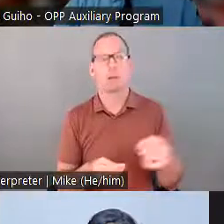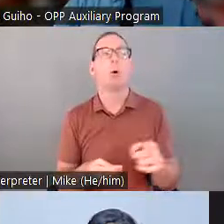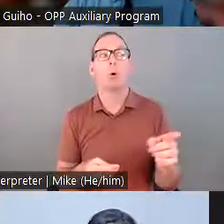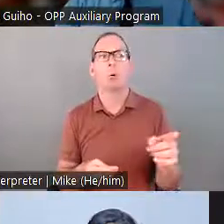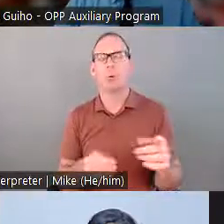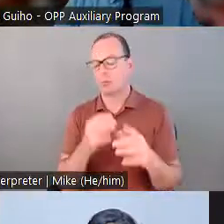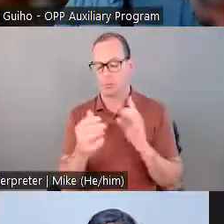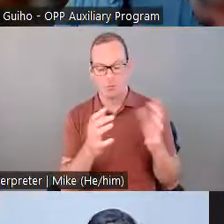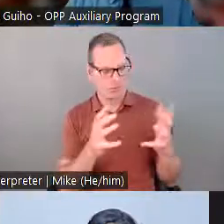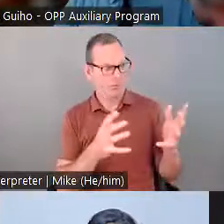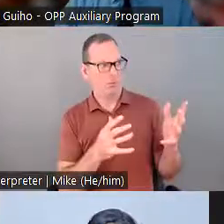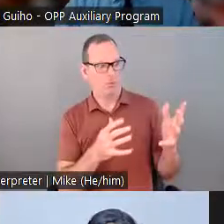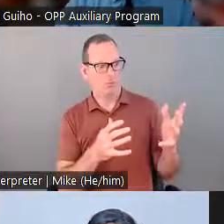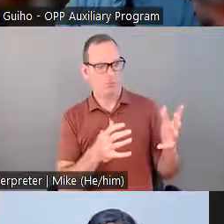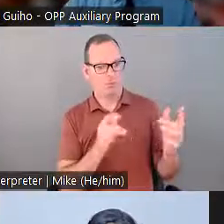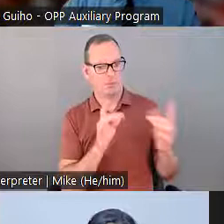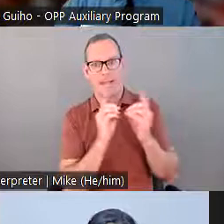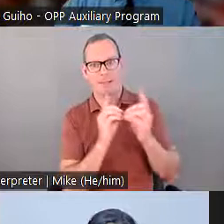is indeed a fraudulent account.